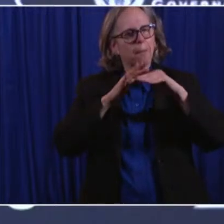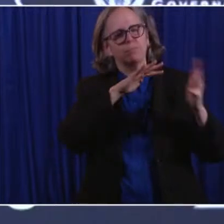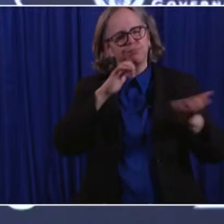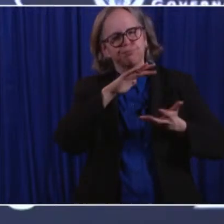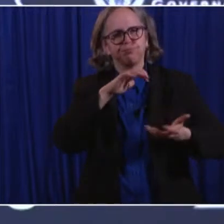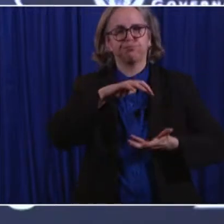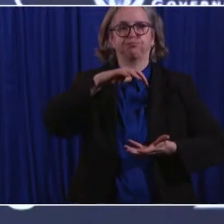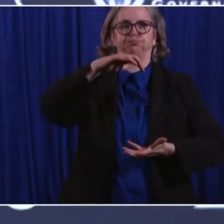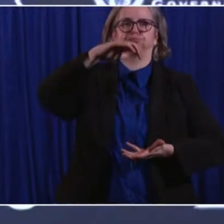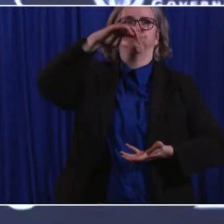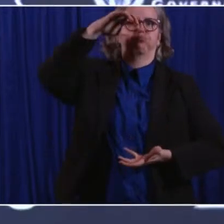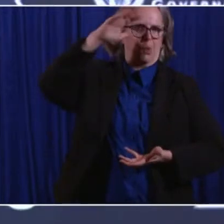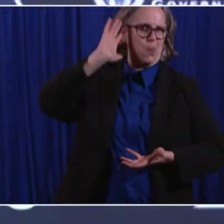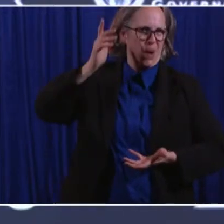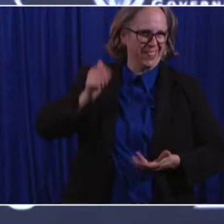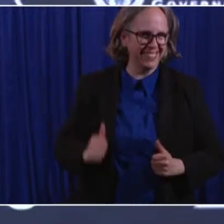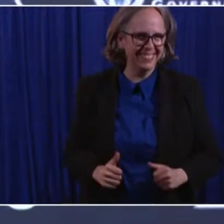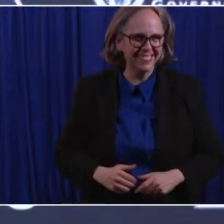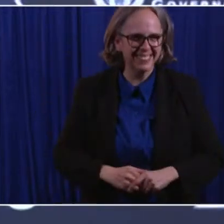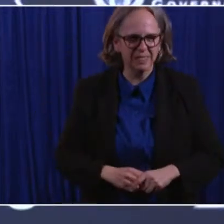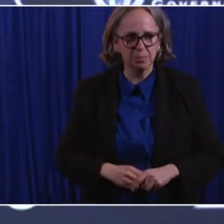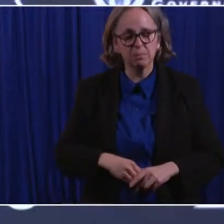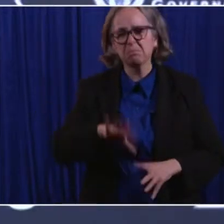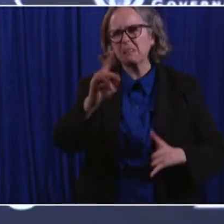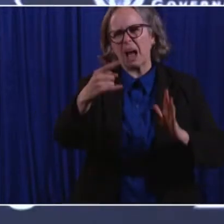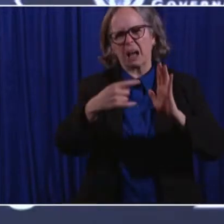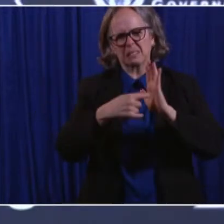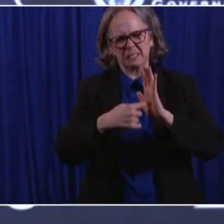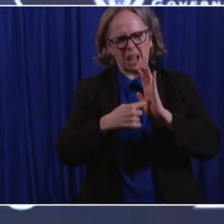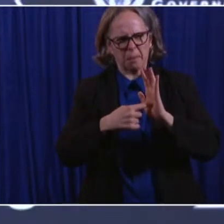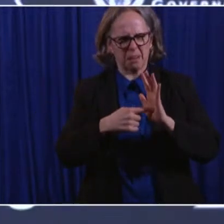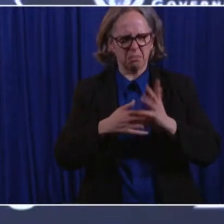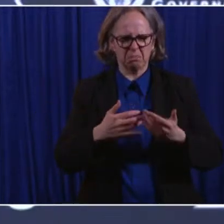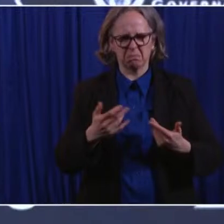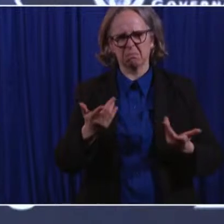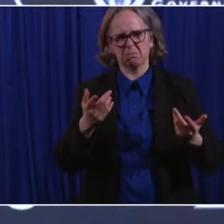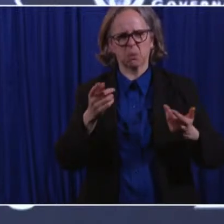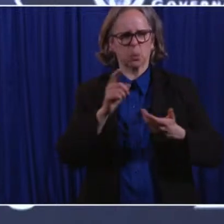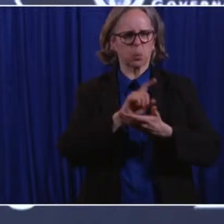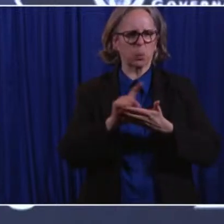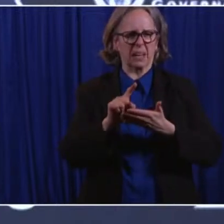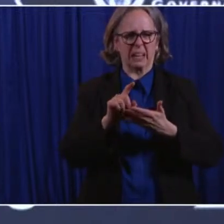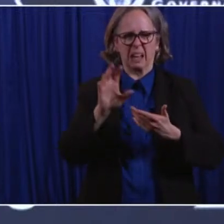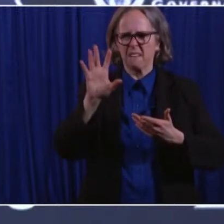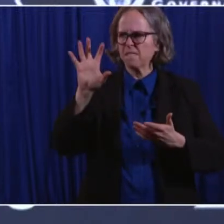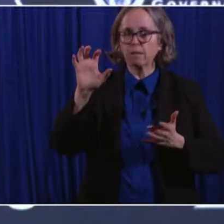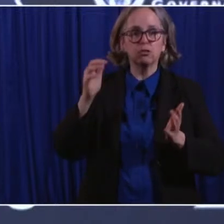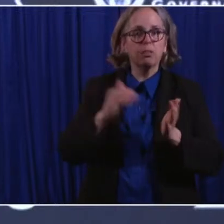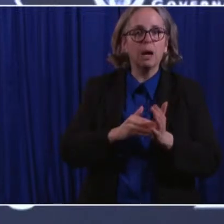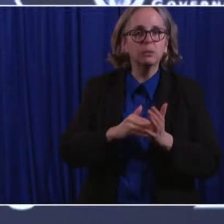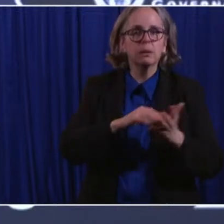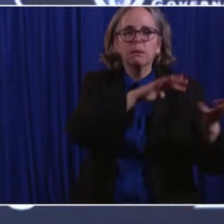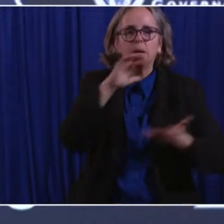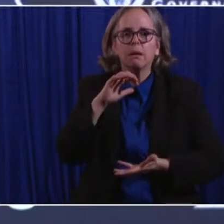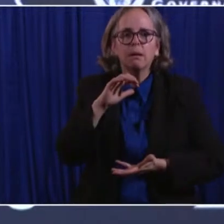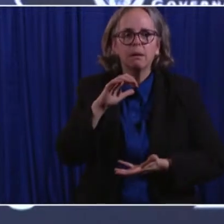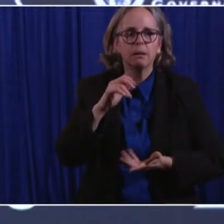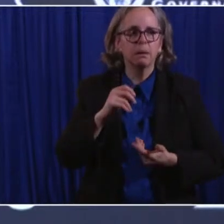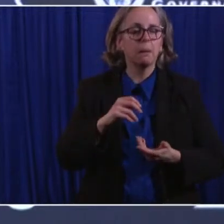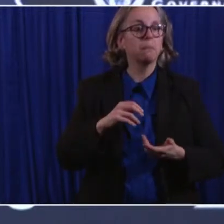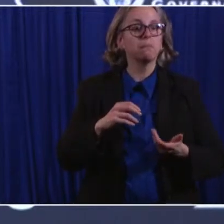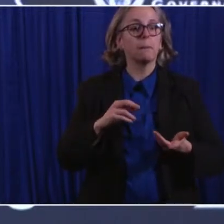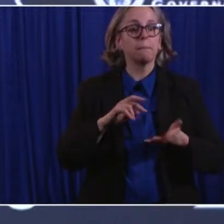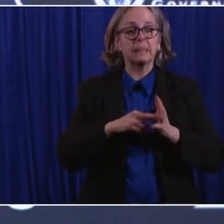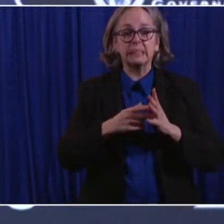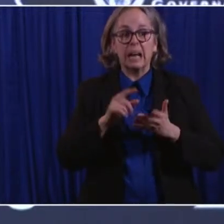29th that week, we expect at least 500,000 every week going forward. And